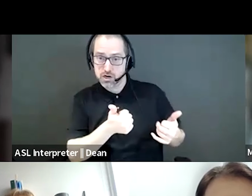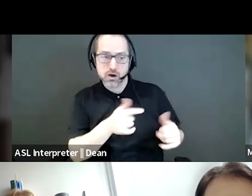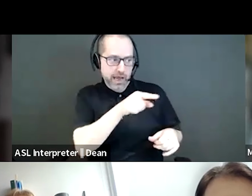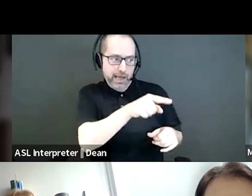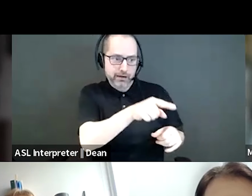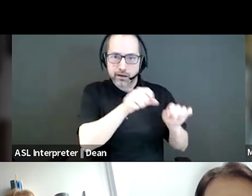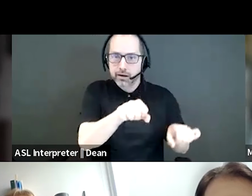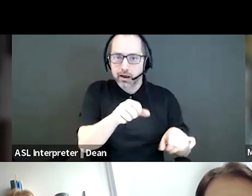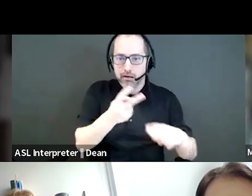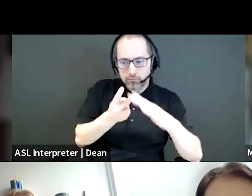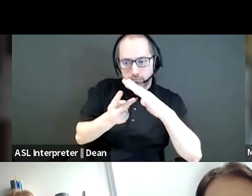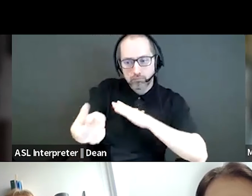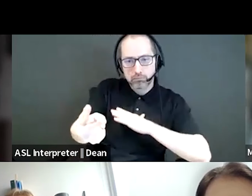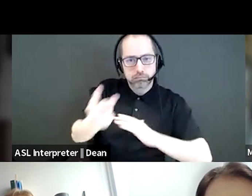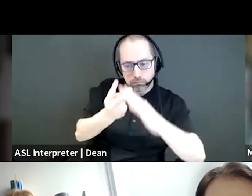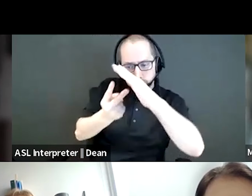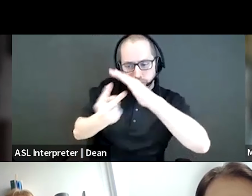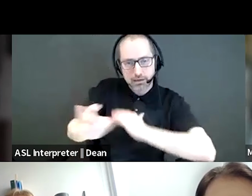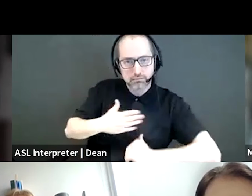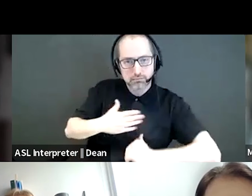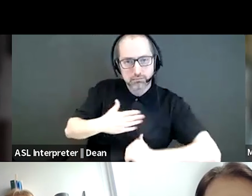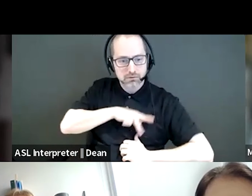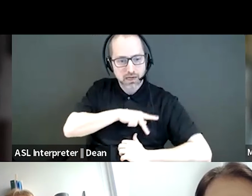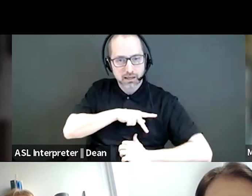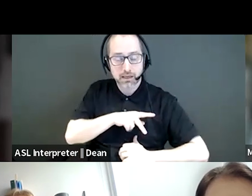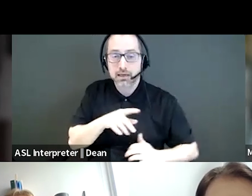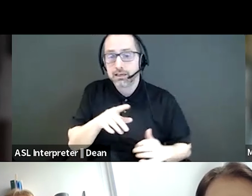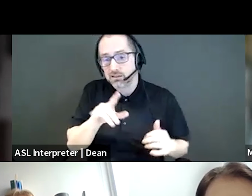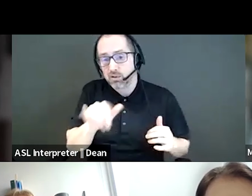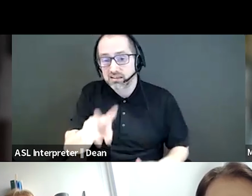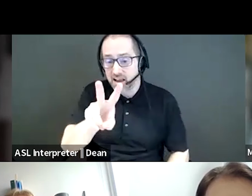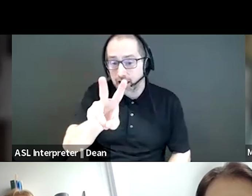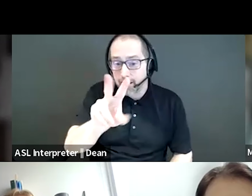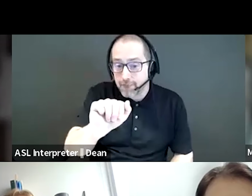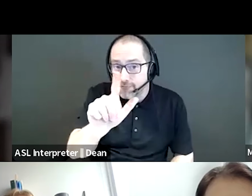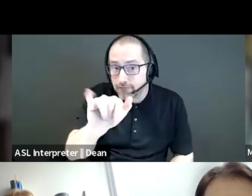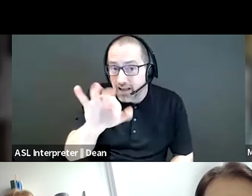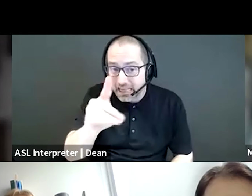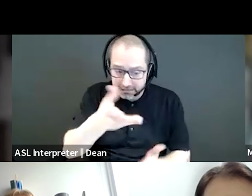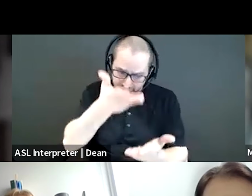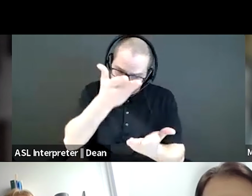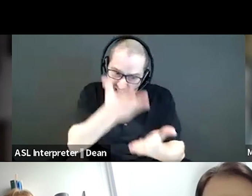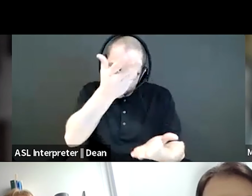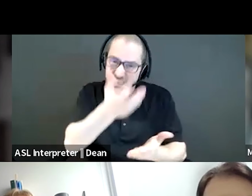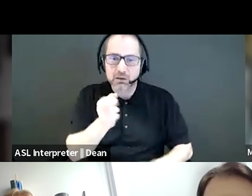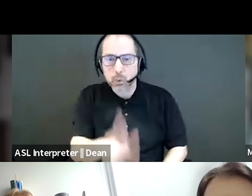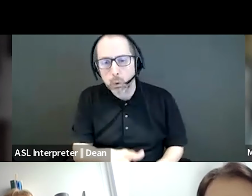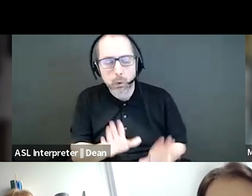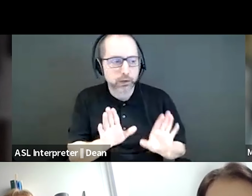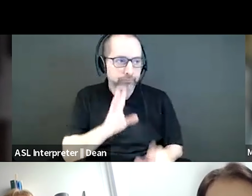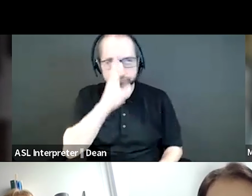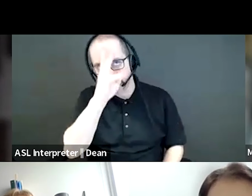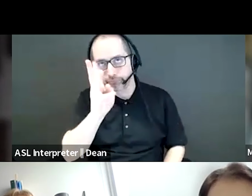those things fall under validity. And I'm not sure always that that's the case, because they're self-report. If you don't have a